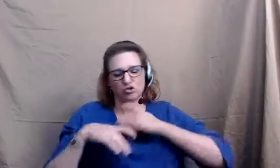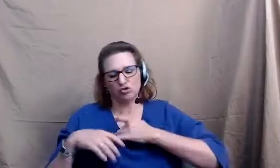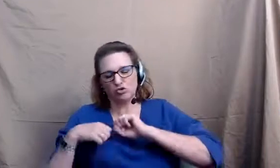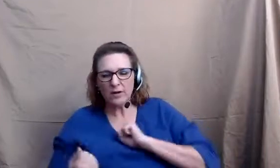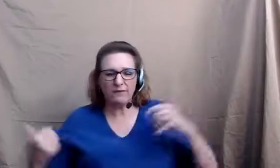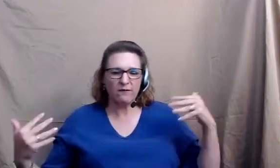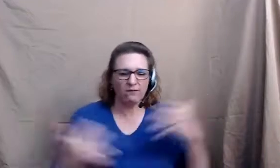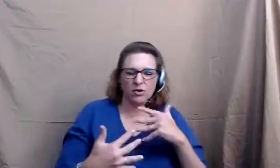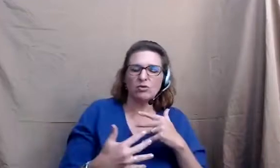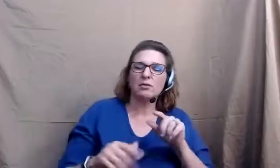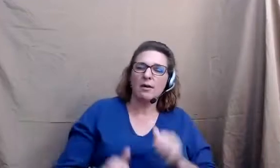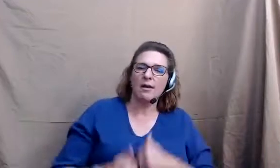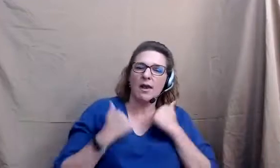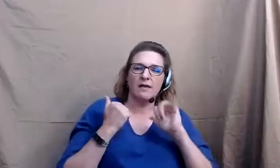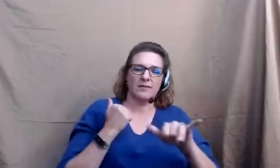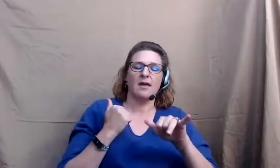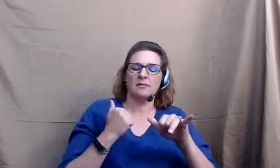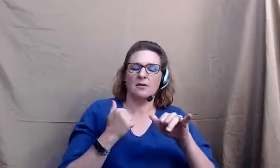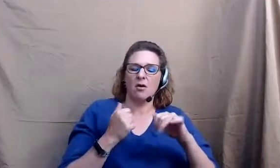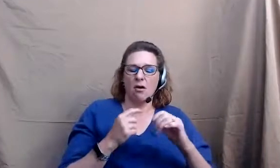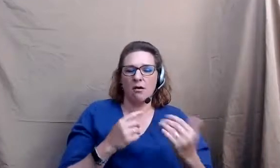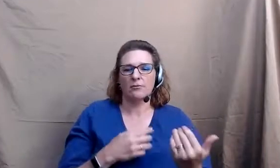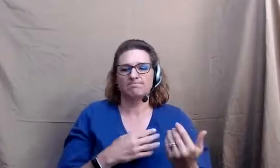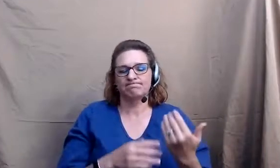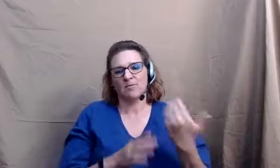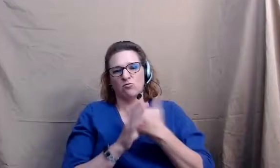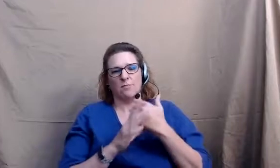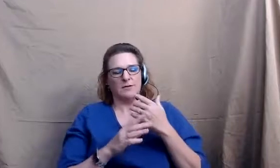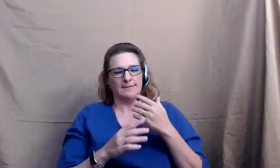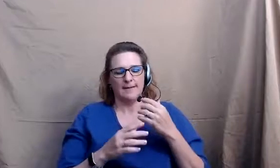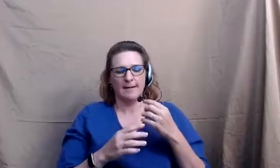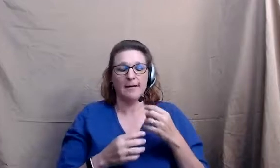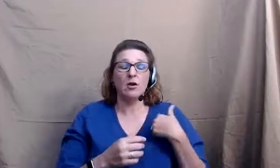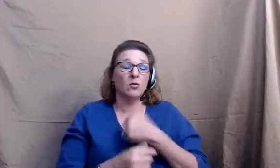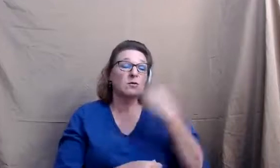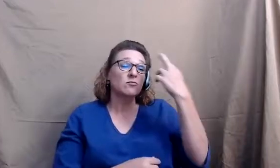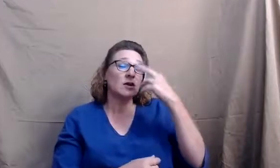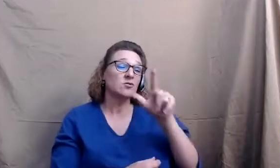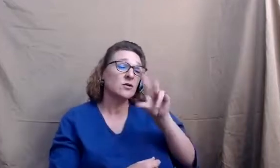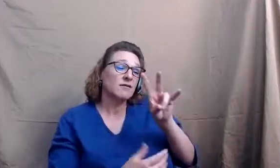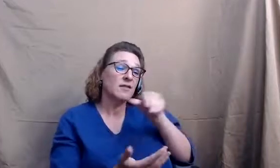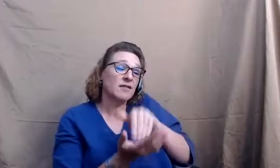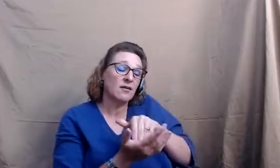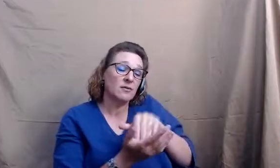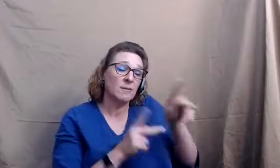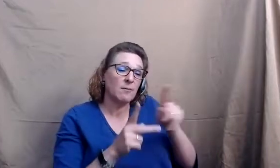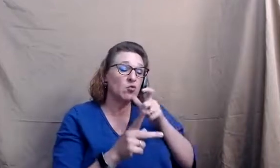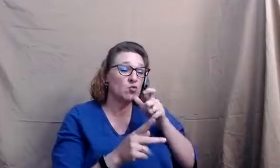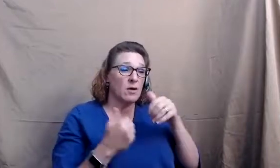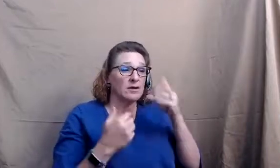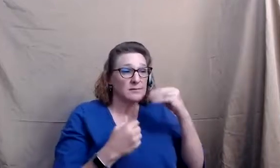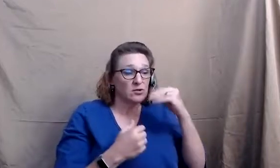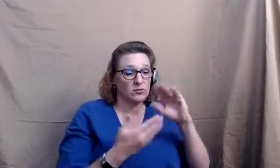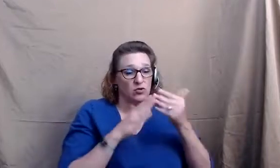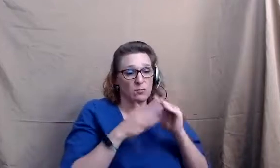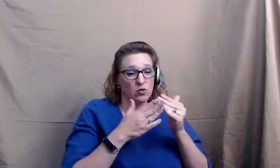interrupted. It's also important that we realize that the 27,000 people served by community-based programs are not